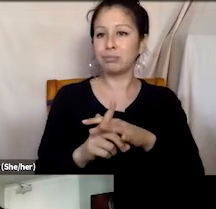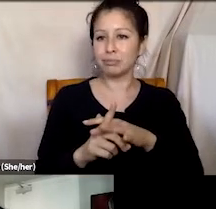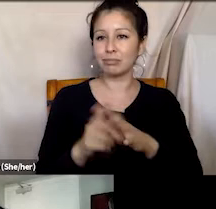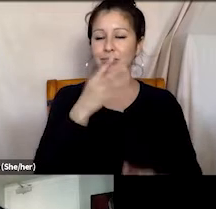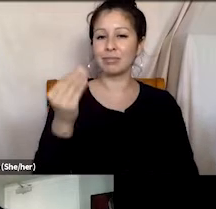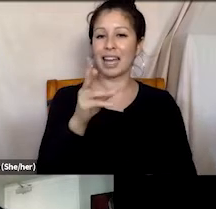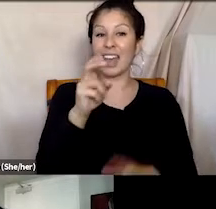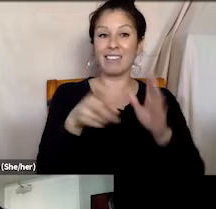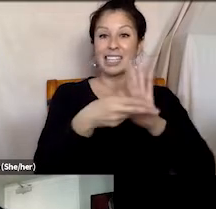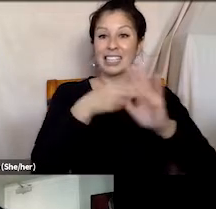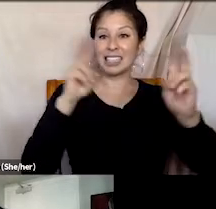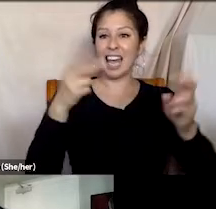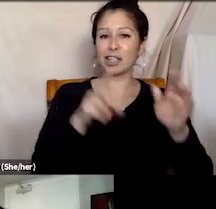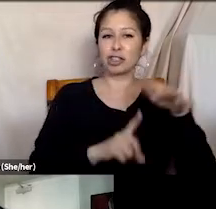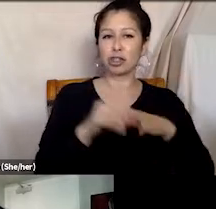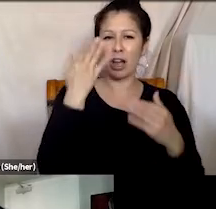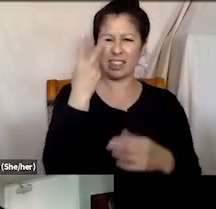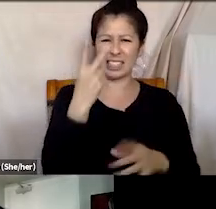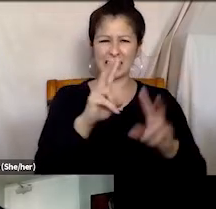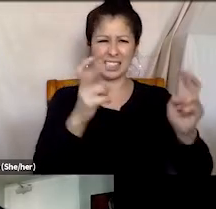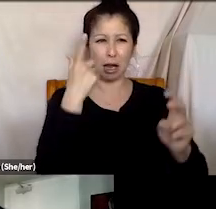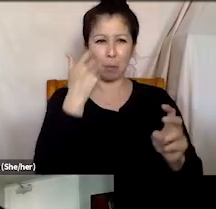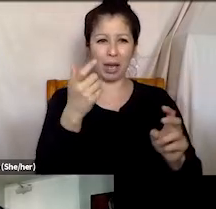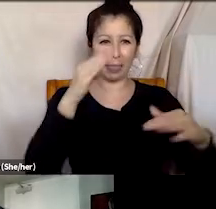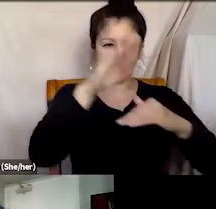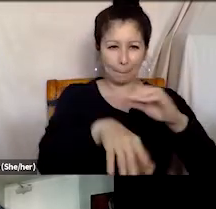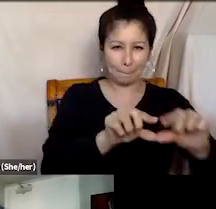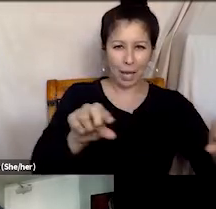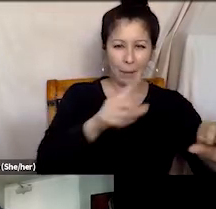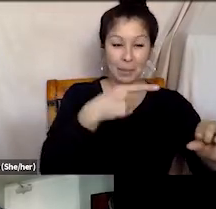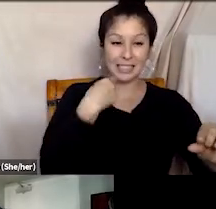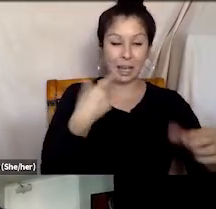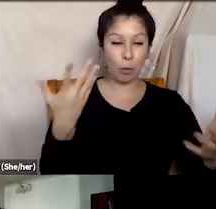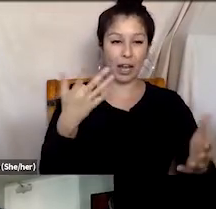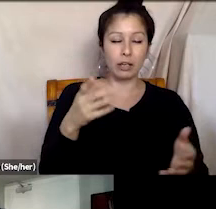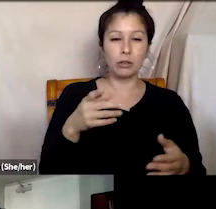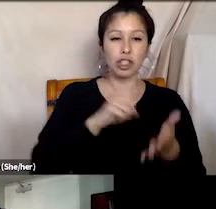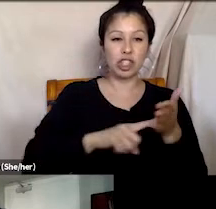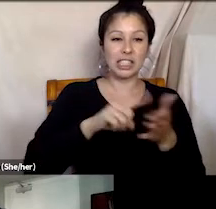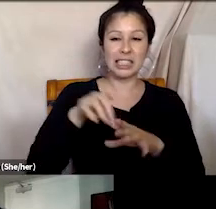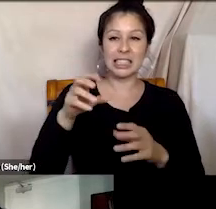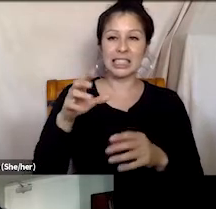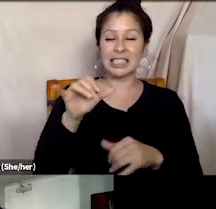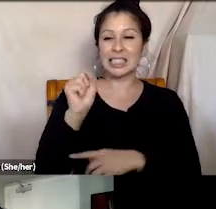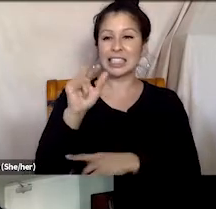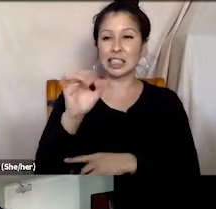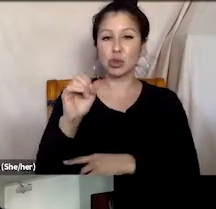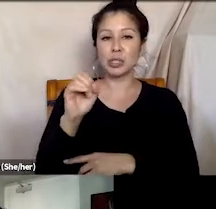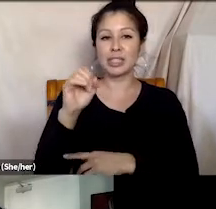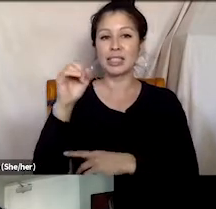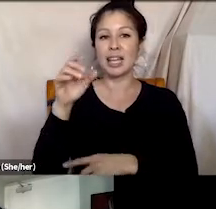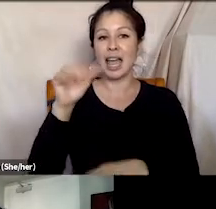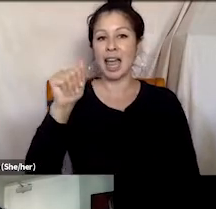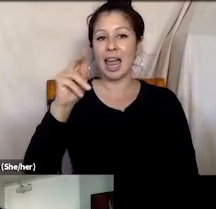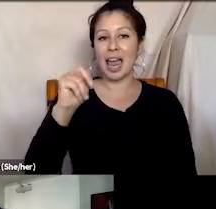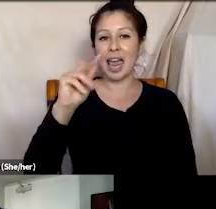even the titles show up. And I don't know if you can see this title because it's at the bottom, but the title is Research Series, Anthropologic